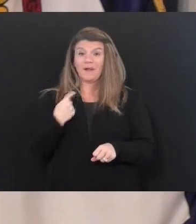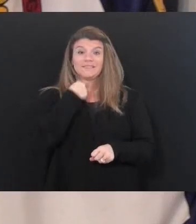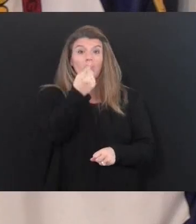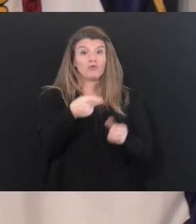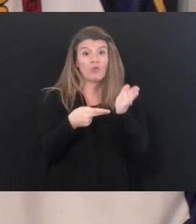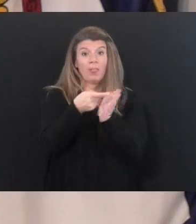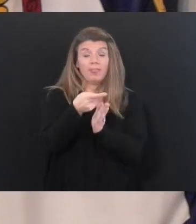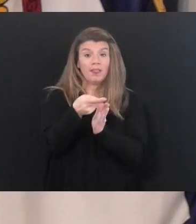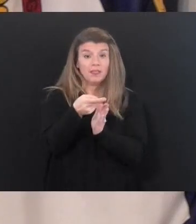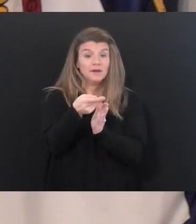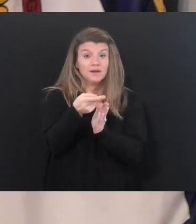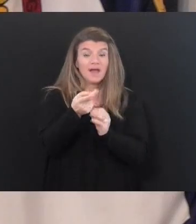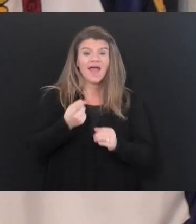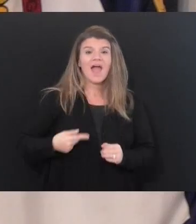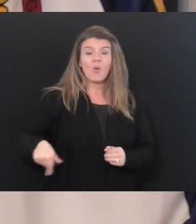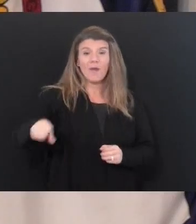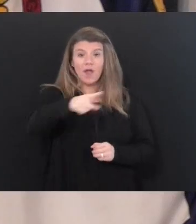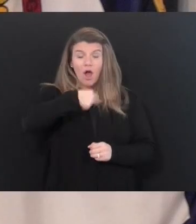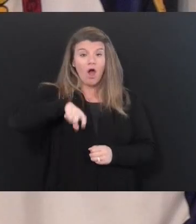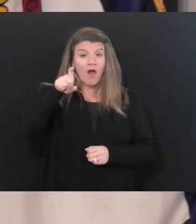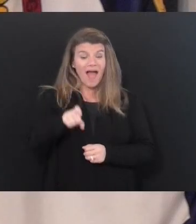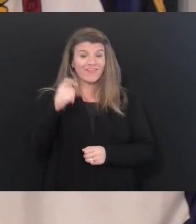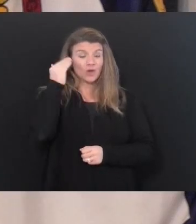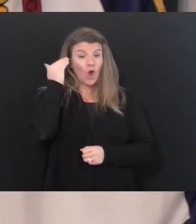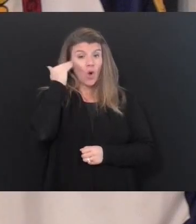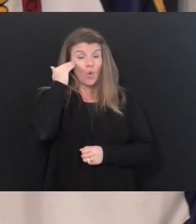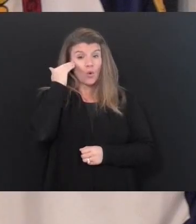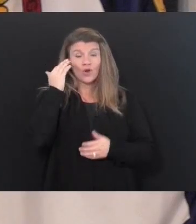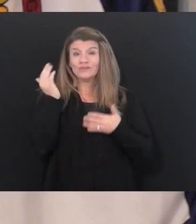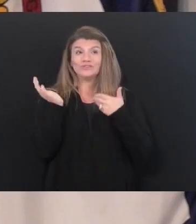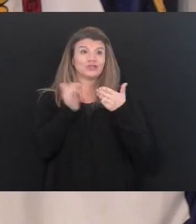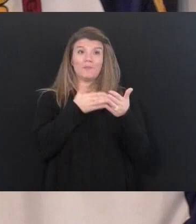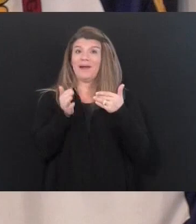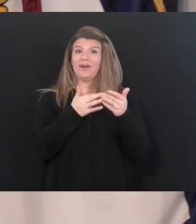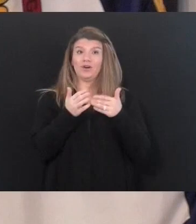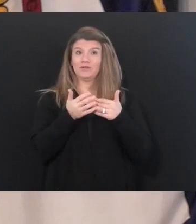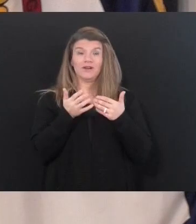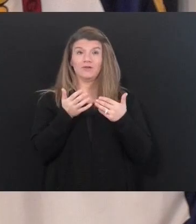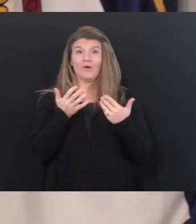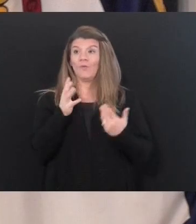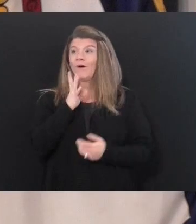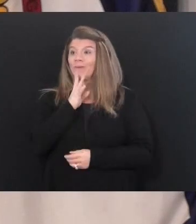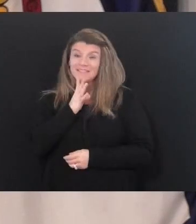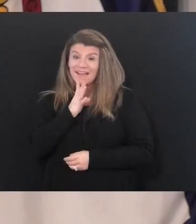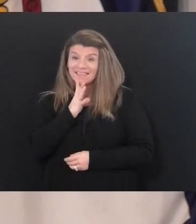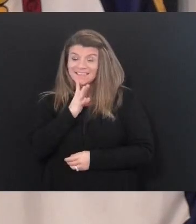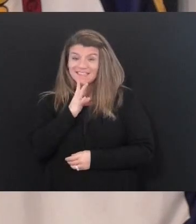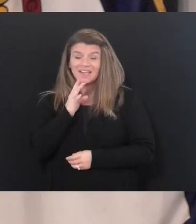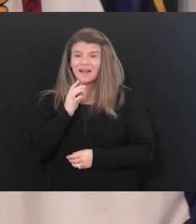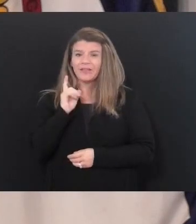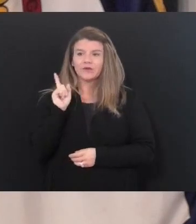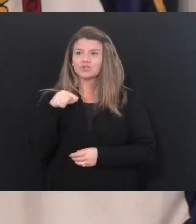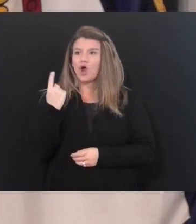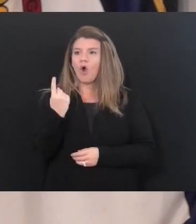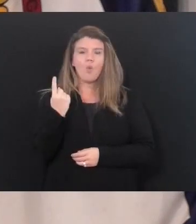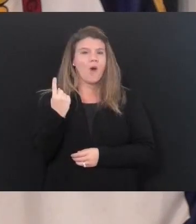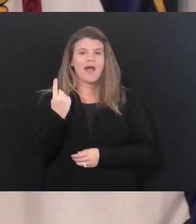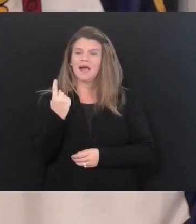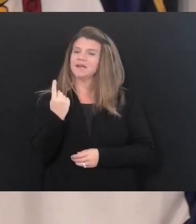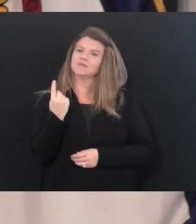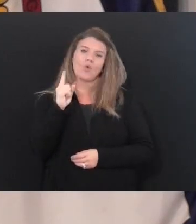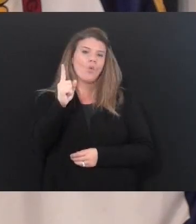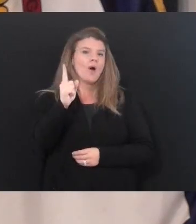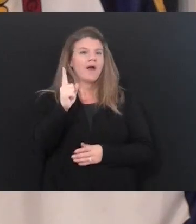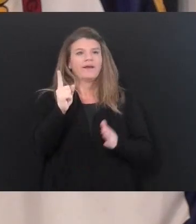know that, you know, no matter what we say, there's always 1,000